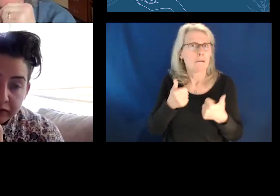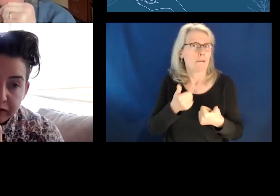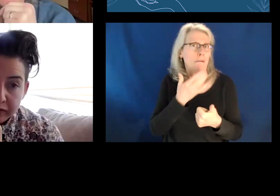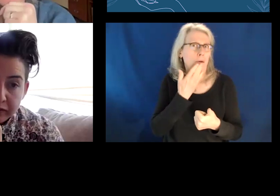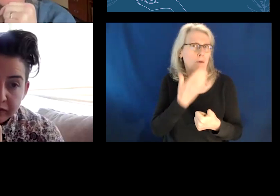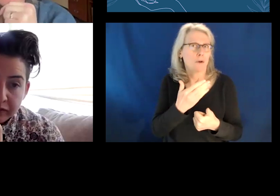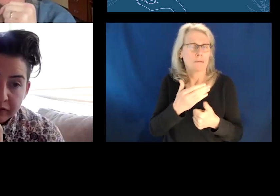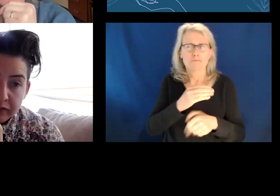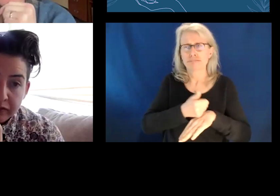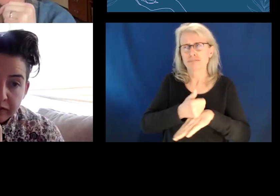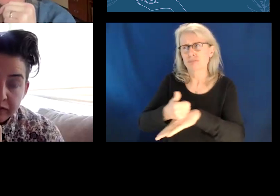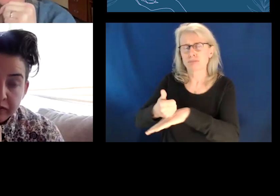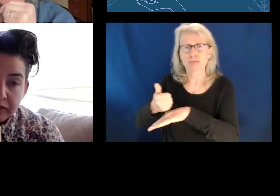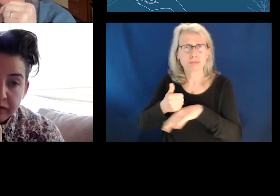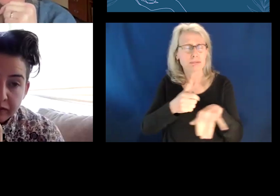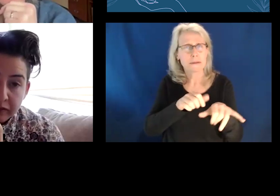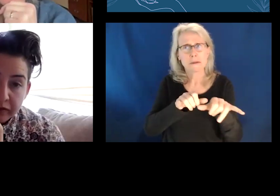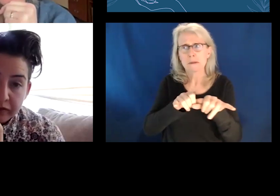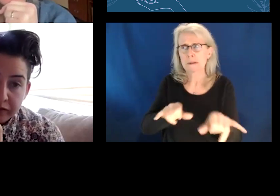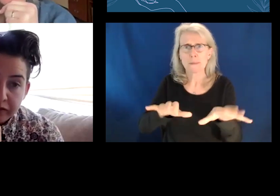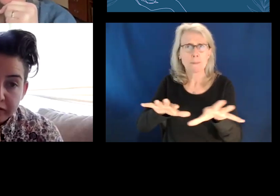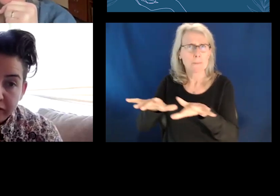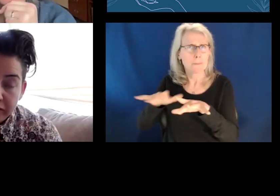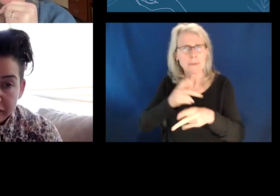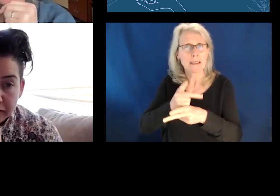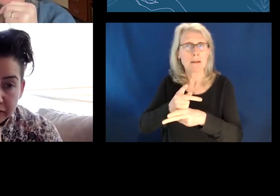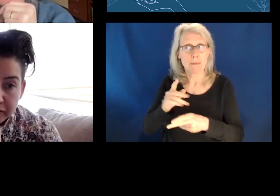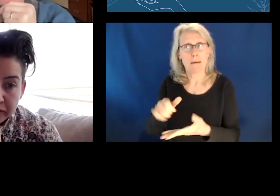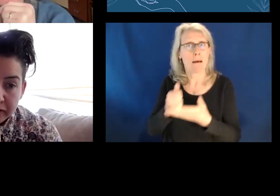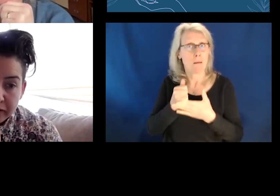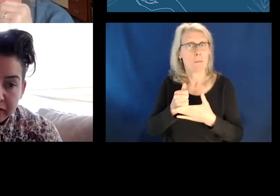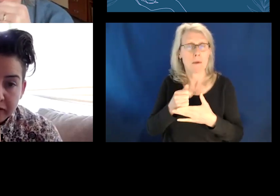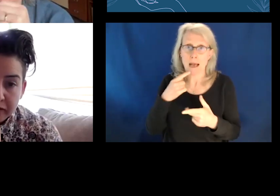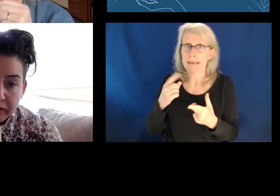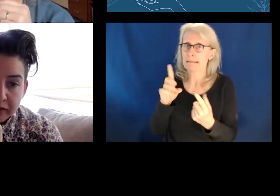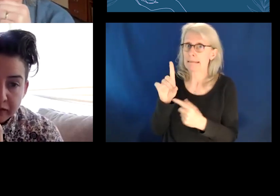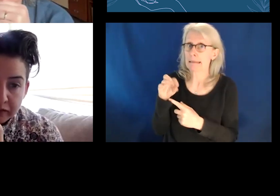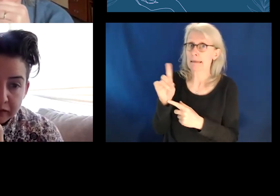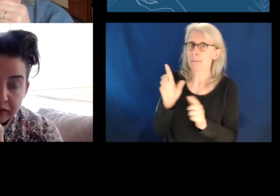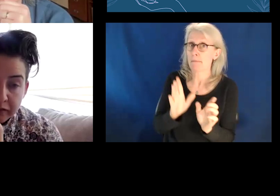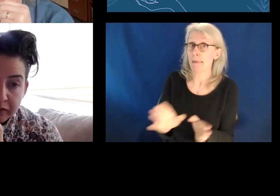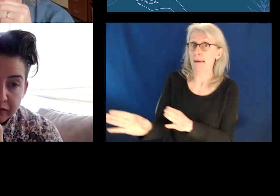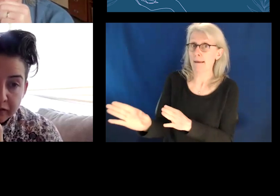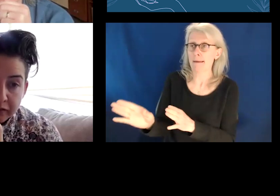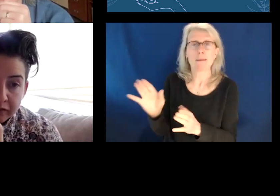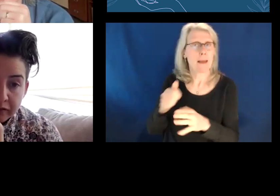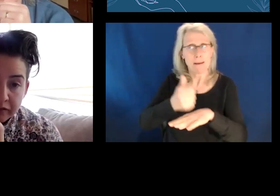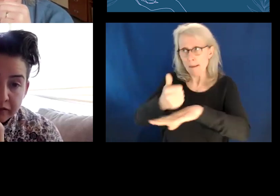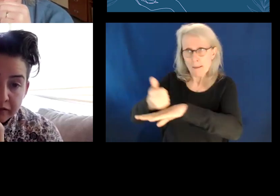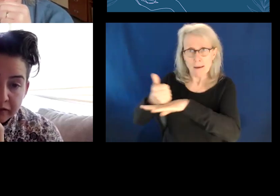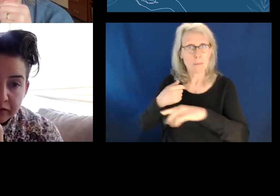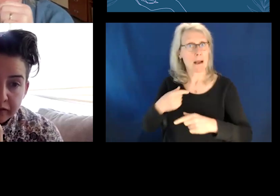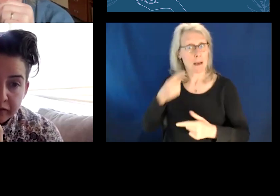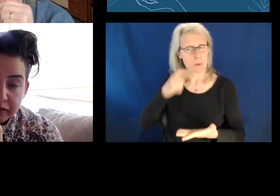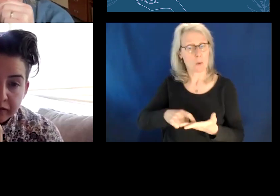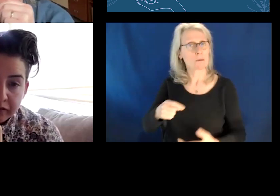helped me too as a leader, even though I was, you know, one of the people that planned those and put those in place, I got great benefit from having them in place as